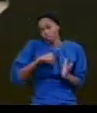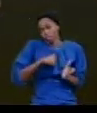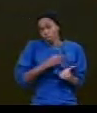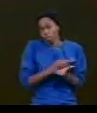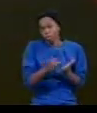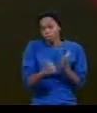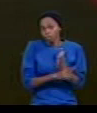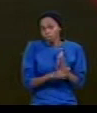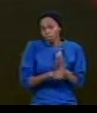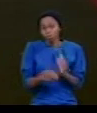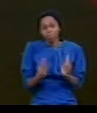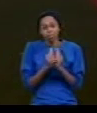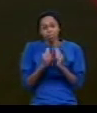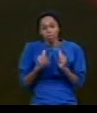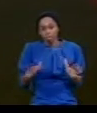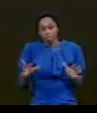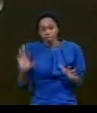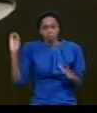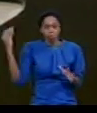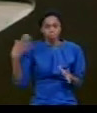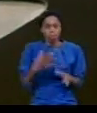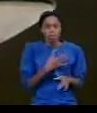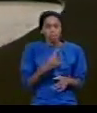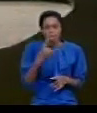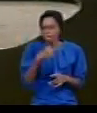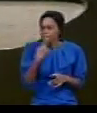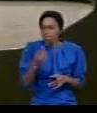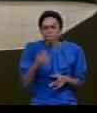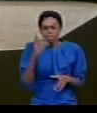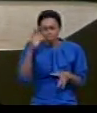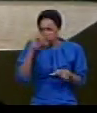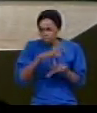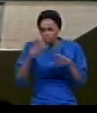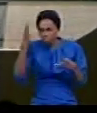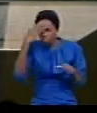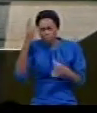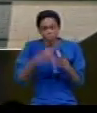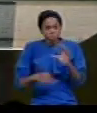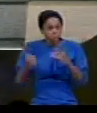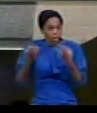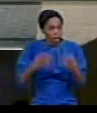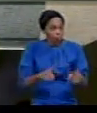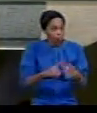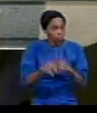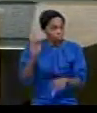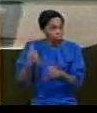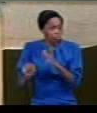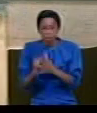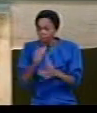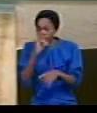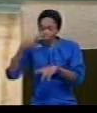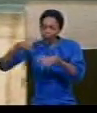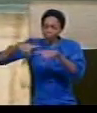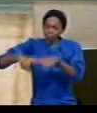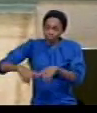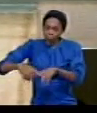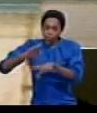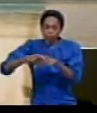what happens to the people who will not remain on Christ and Christ alone? Acts chapter